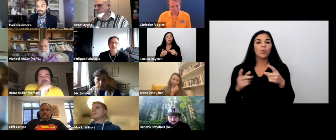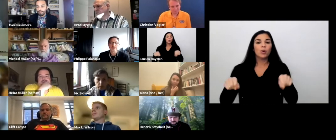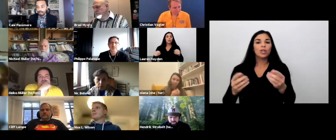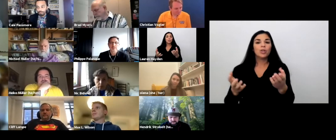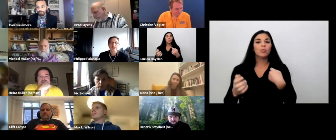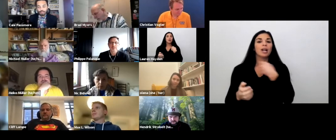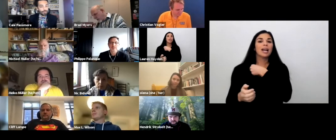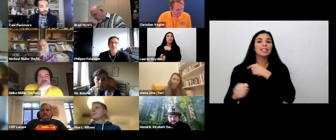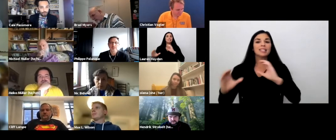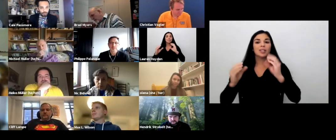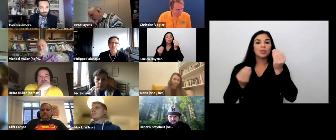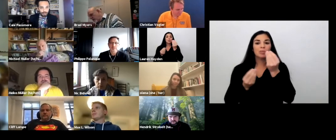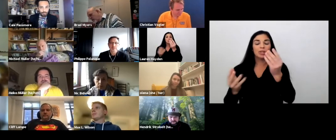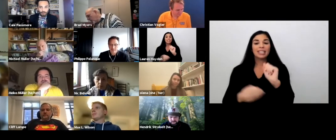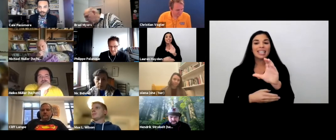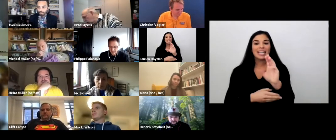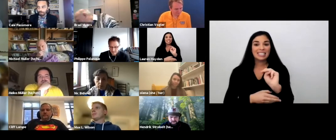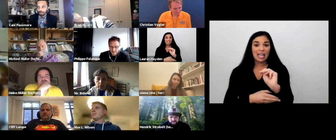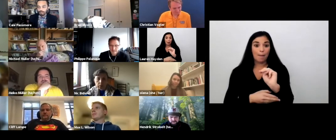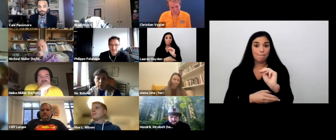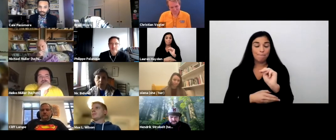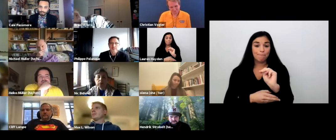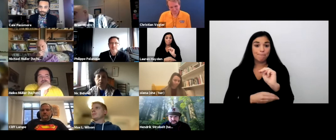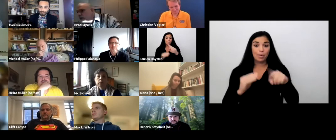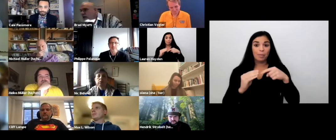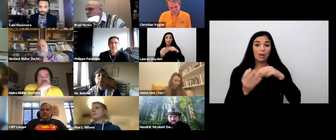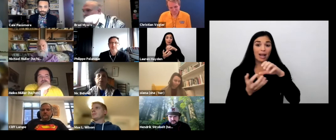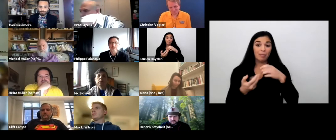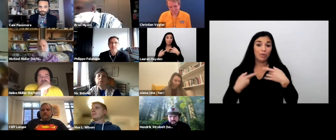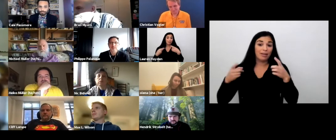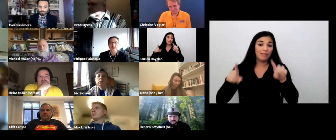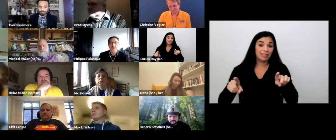the ACM, if you could, about hybrid events?